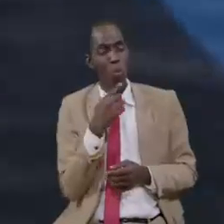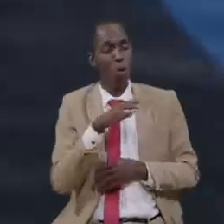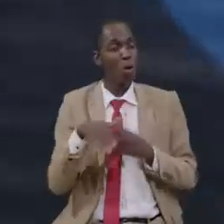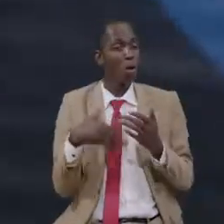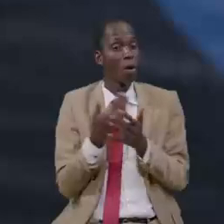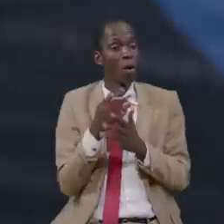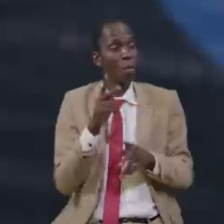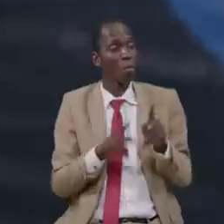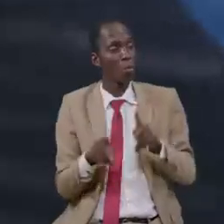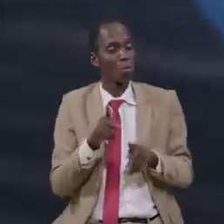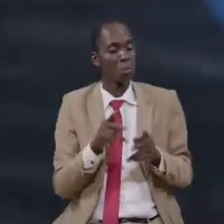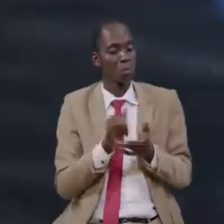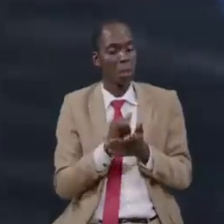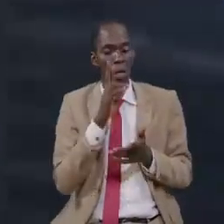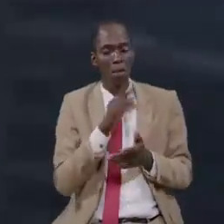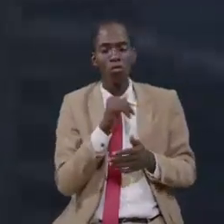you. Are you a Jew?